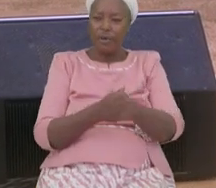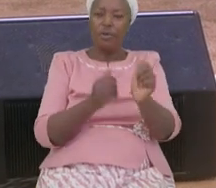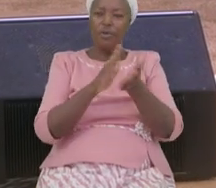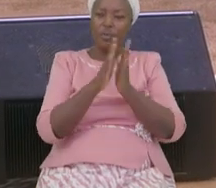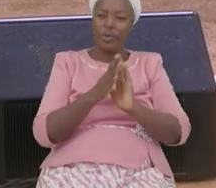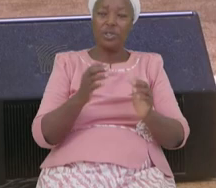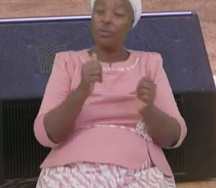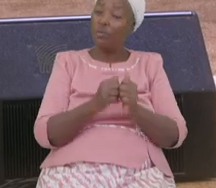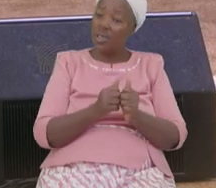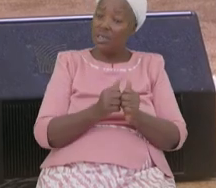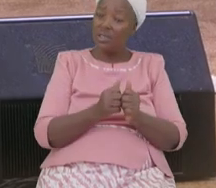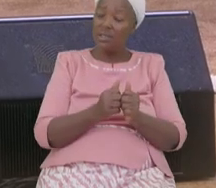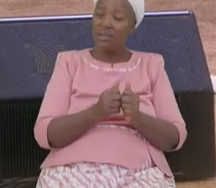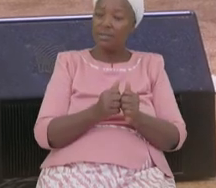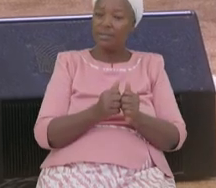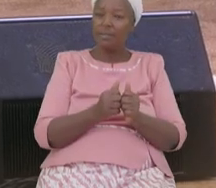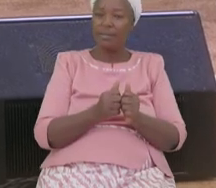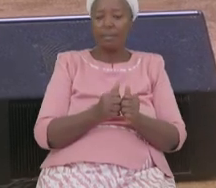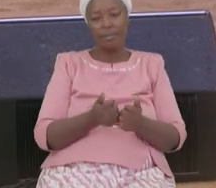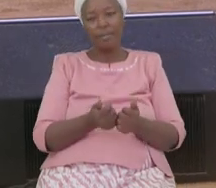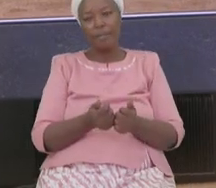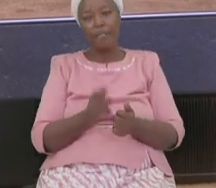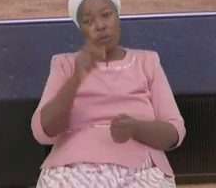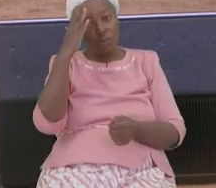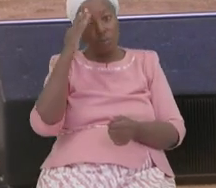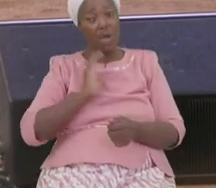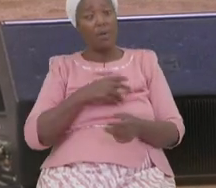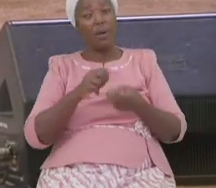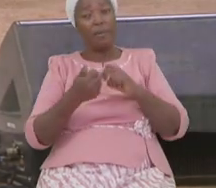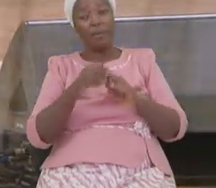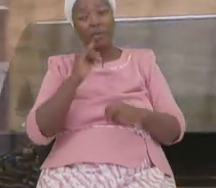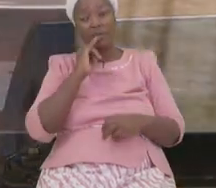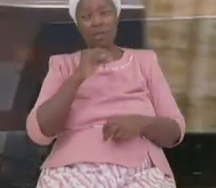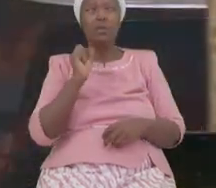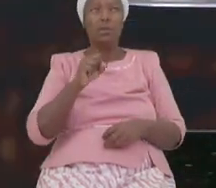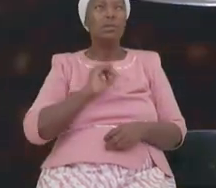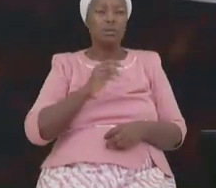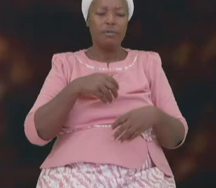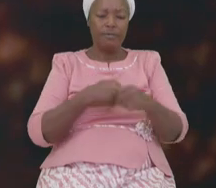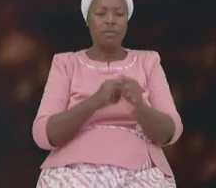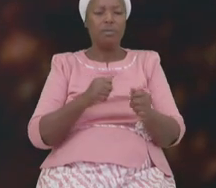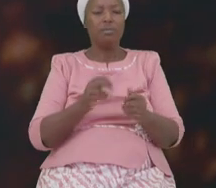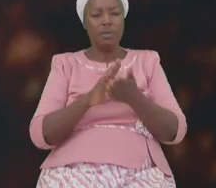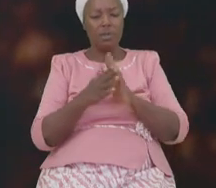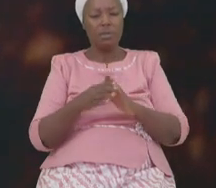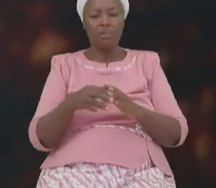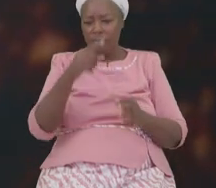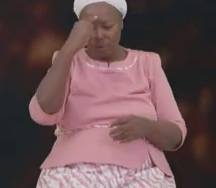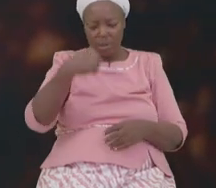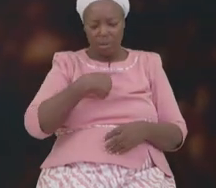follow peace with. You know, our problem is, yes, I'm going to follow, I'm a man of peace,